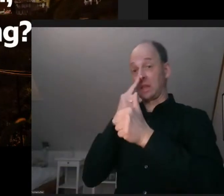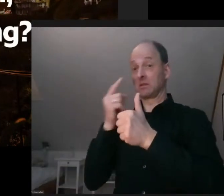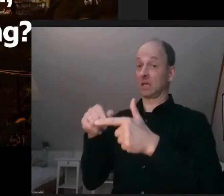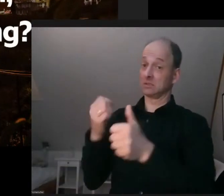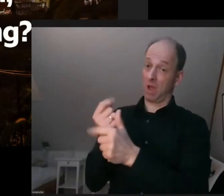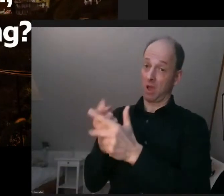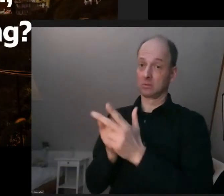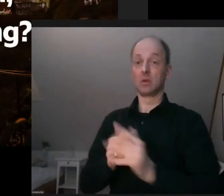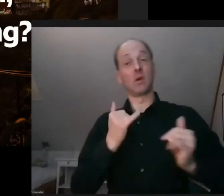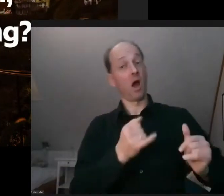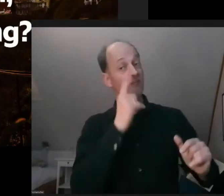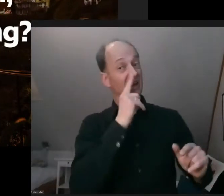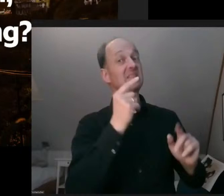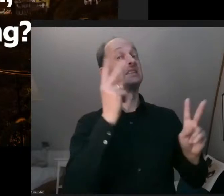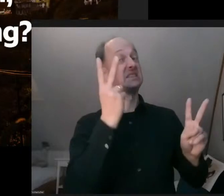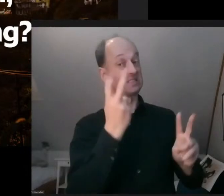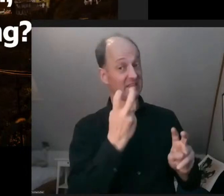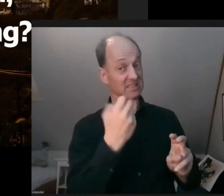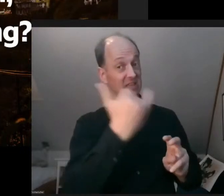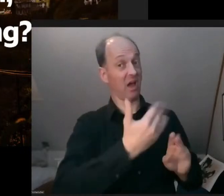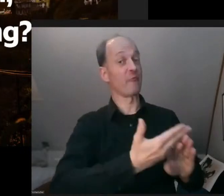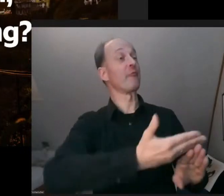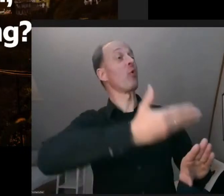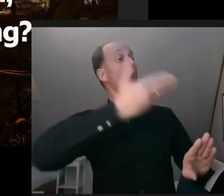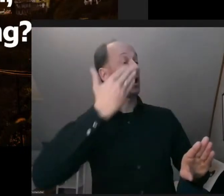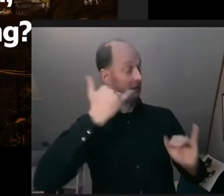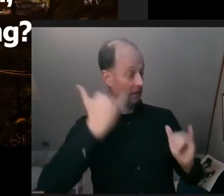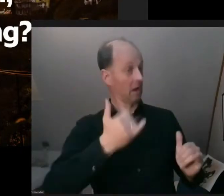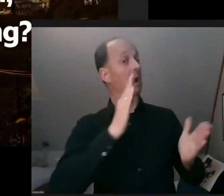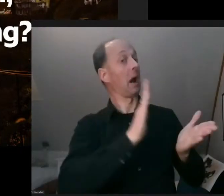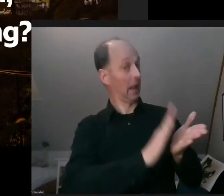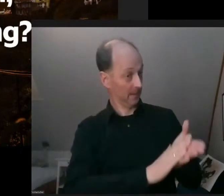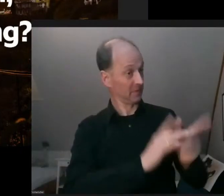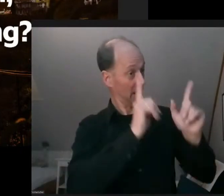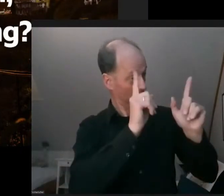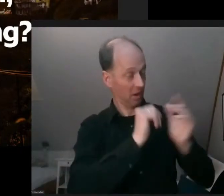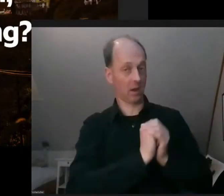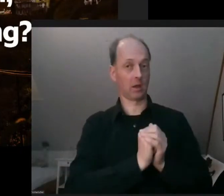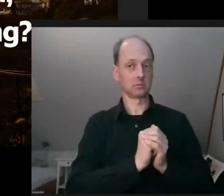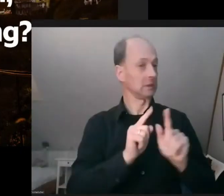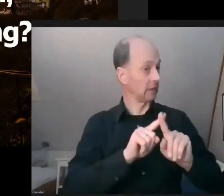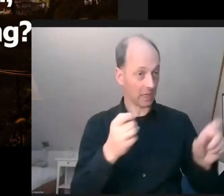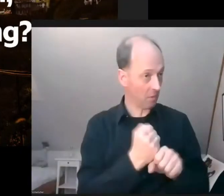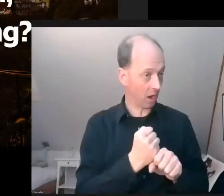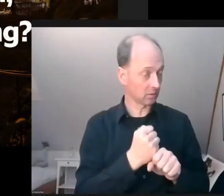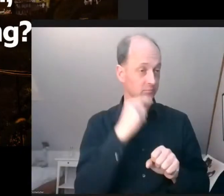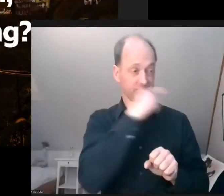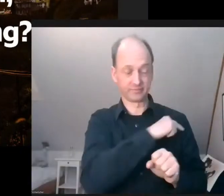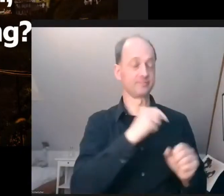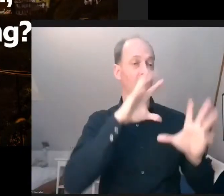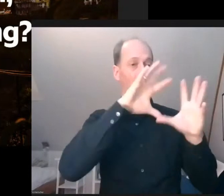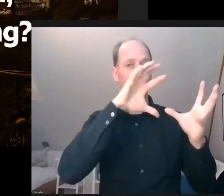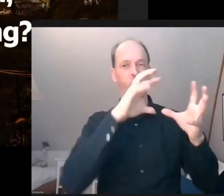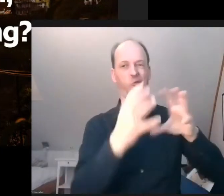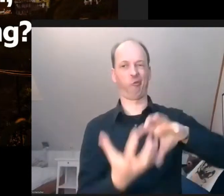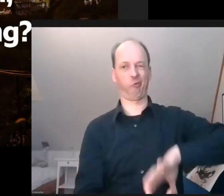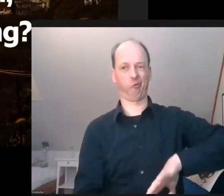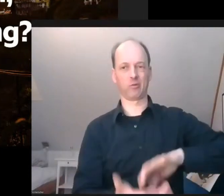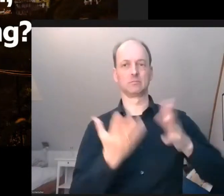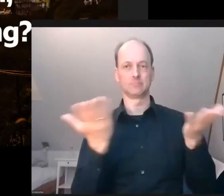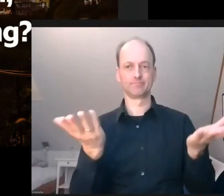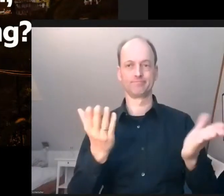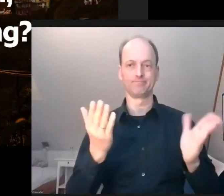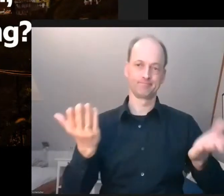scientist and asking him, talking about climate crisis, saying, okay, the host says if we maybe do this or that, doing